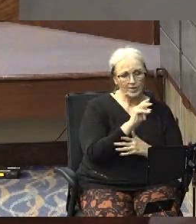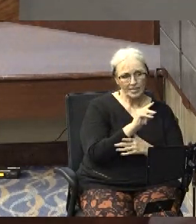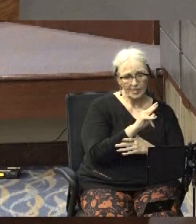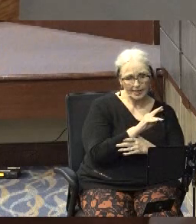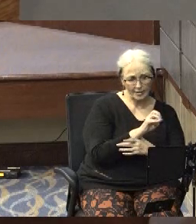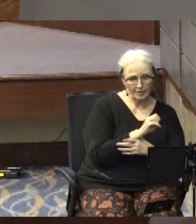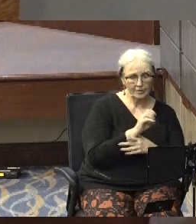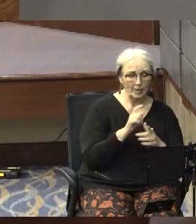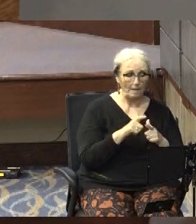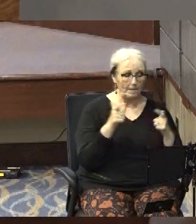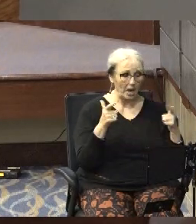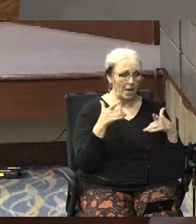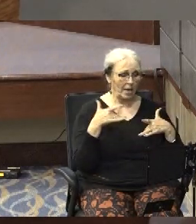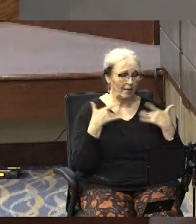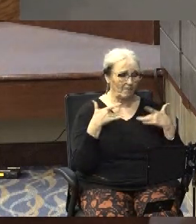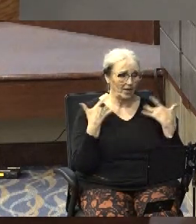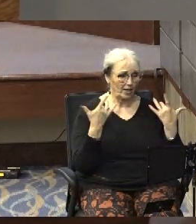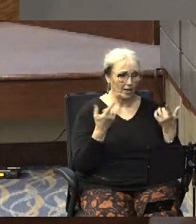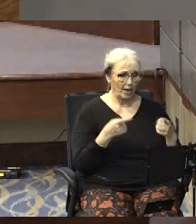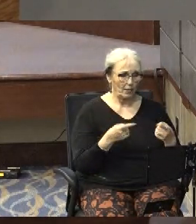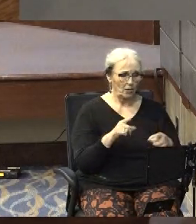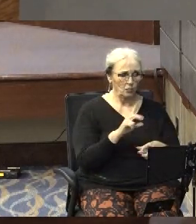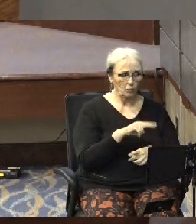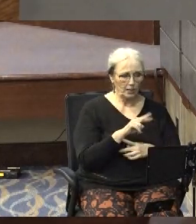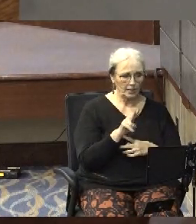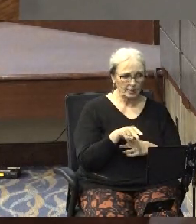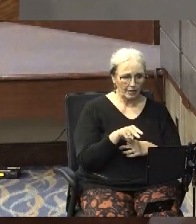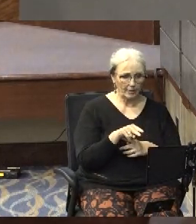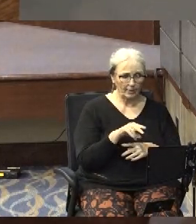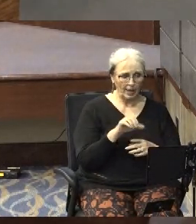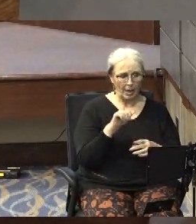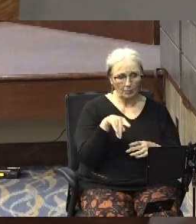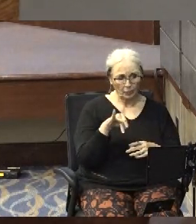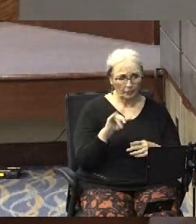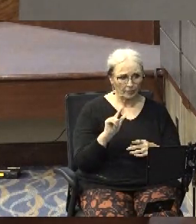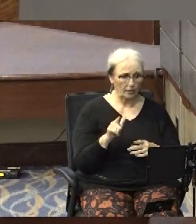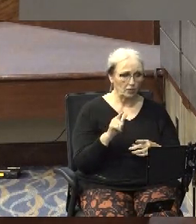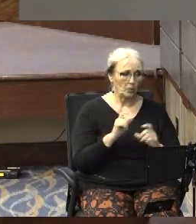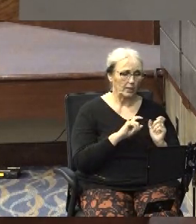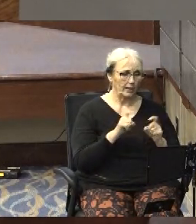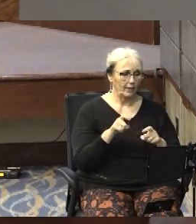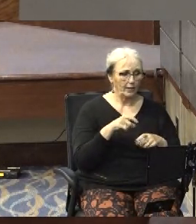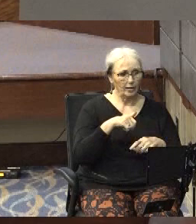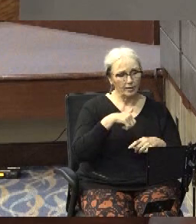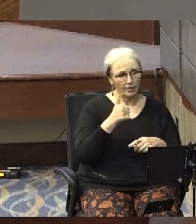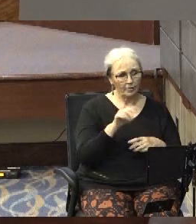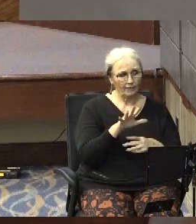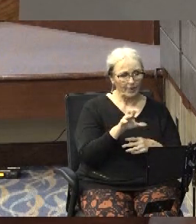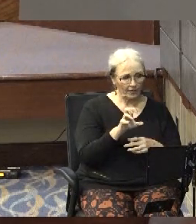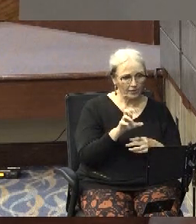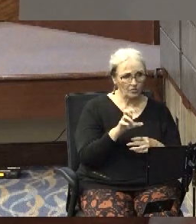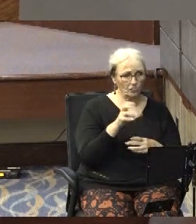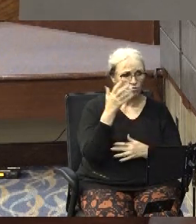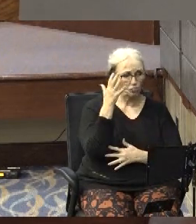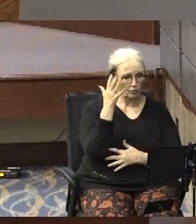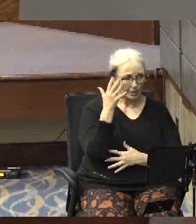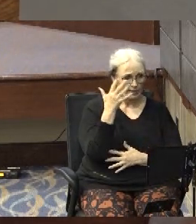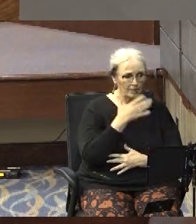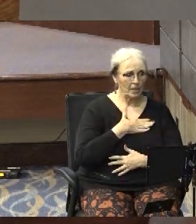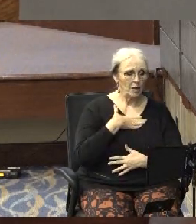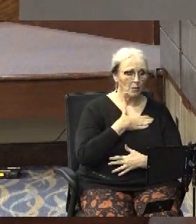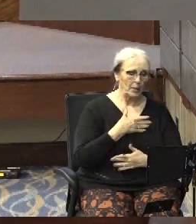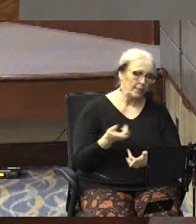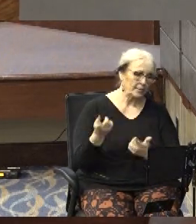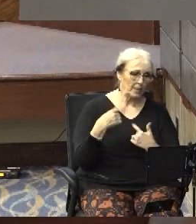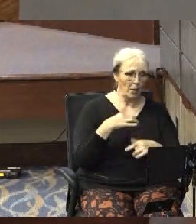there's a big event coming up on the 22nd of April. It's Earth Day, where he's going to give away another 500 some odd trees. So please get in